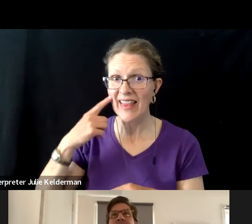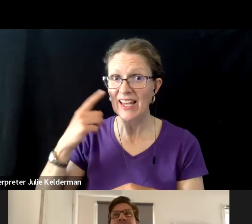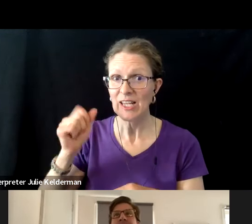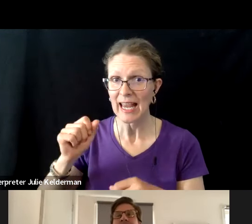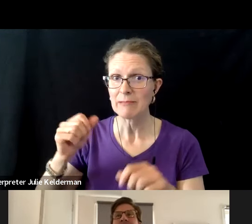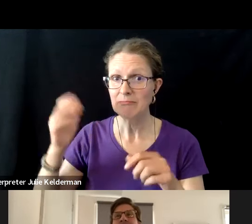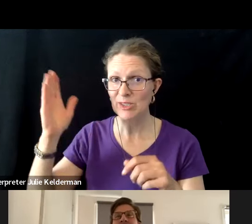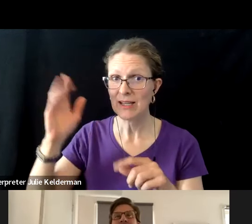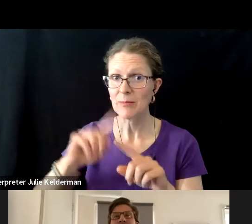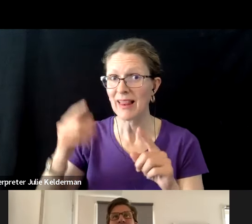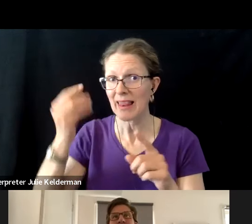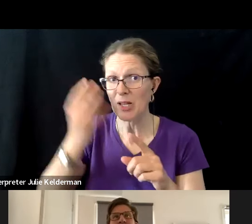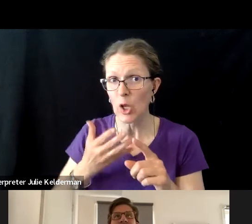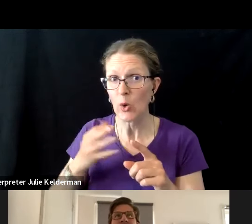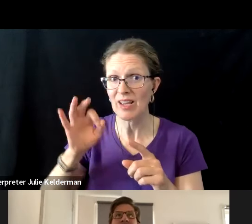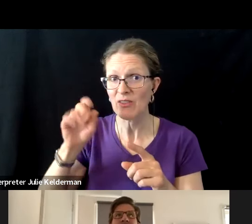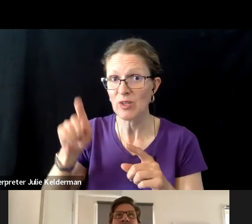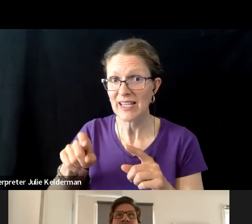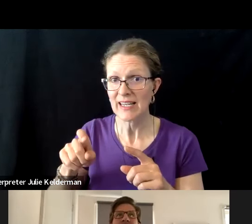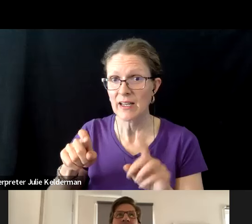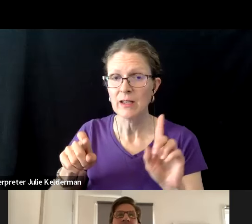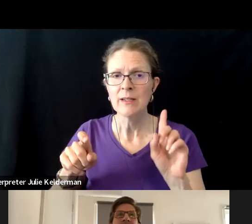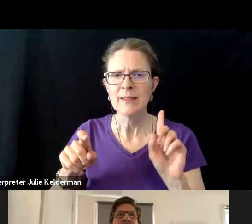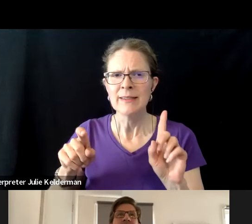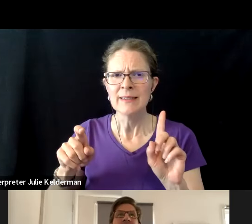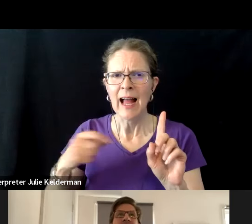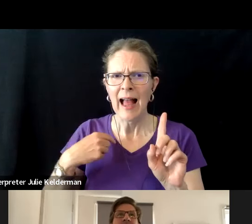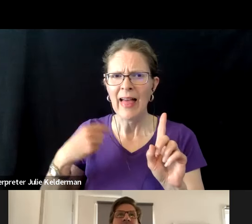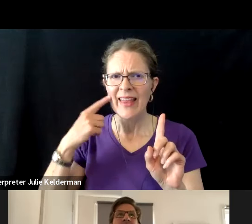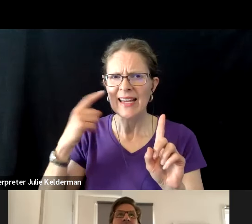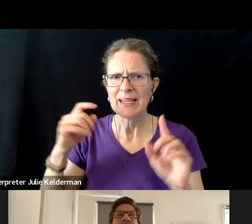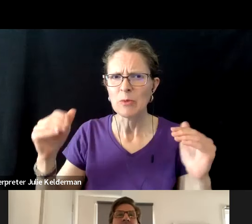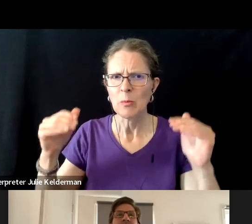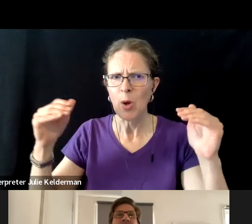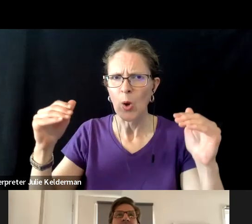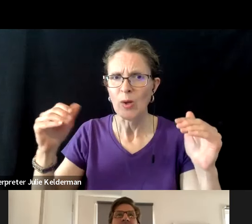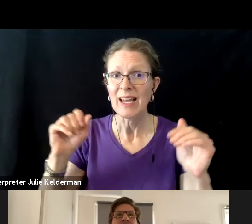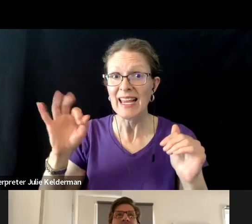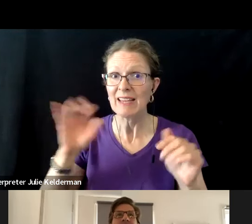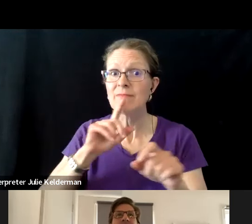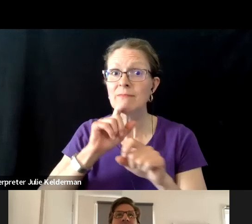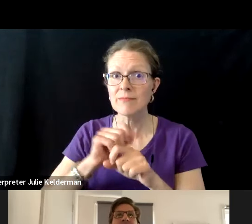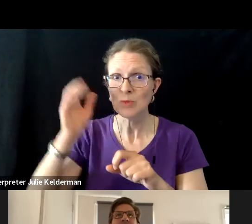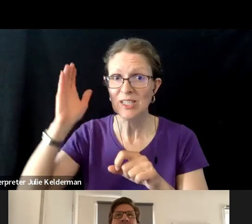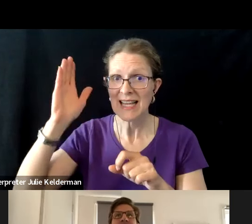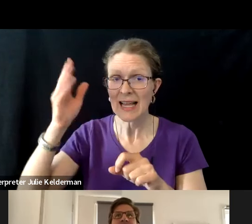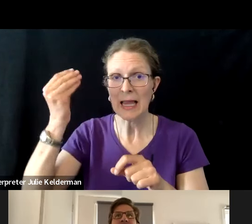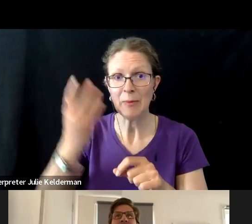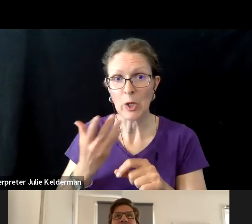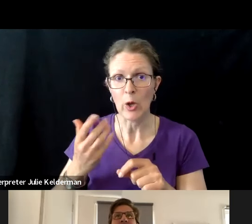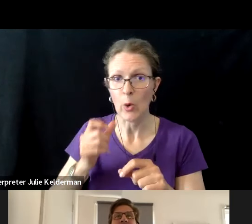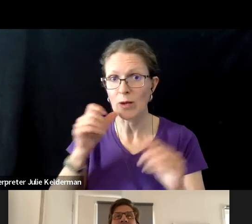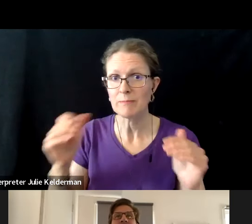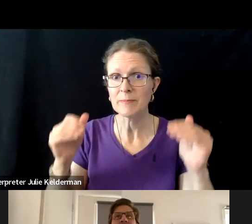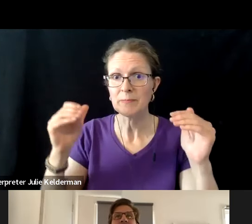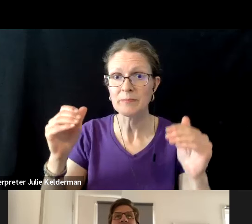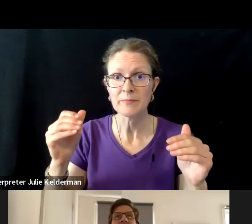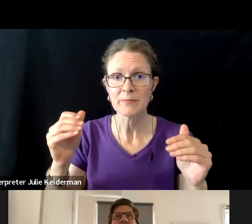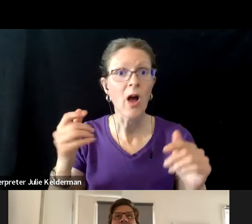know if you need to be. Actually, I may need to promote you to a co-host. So whoever wants to present, let me know. I have the